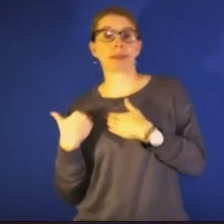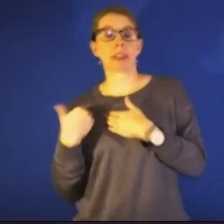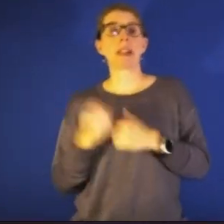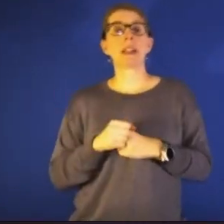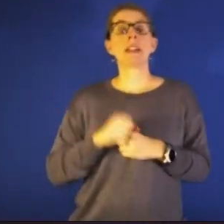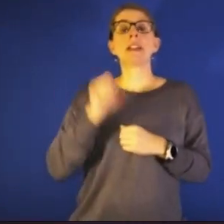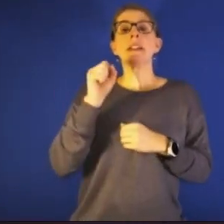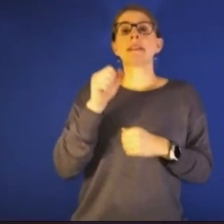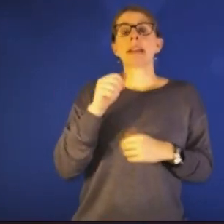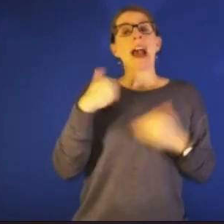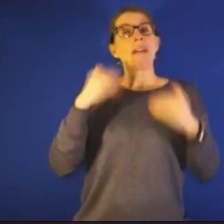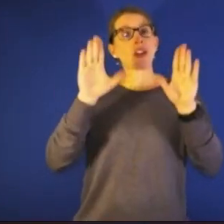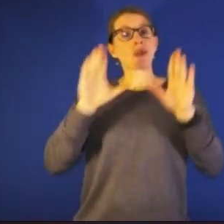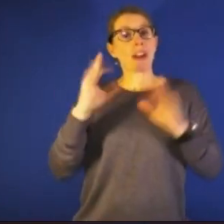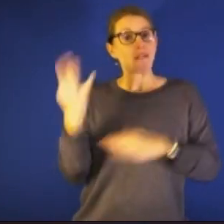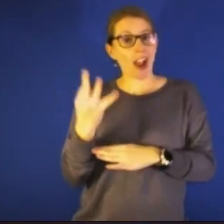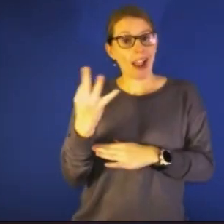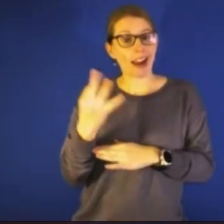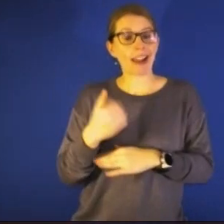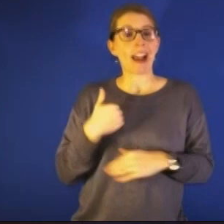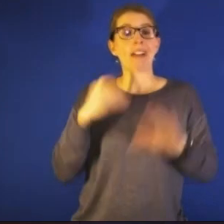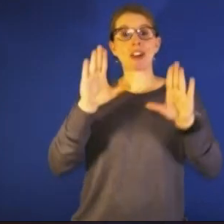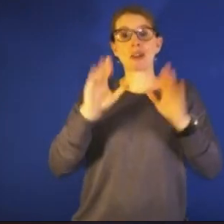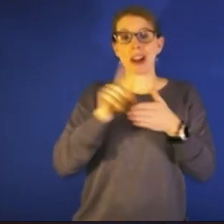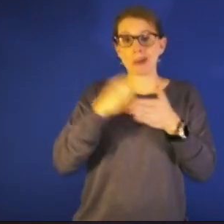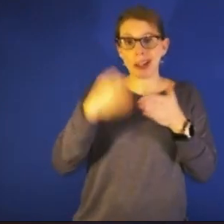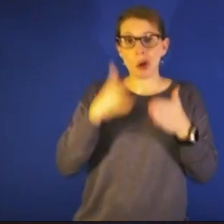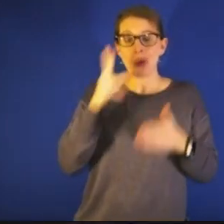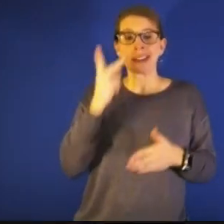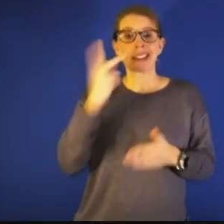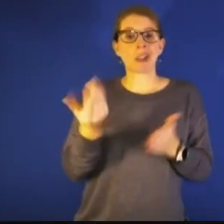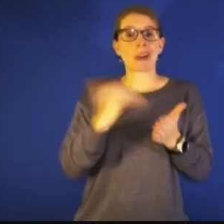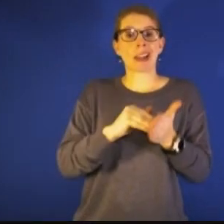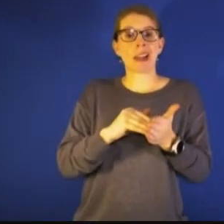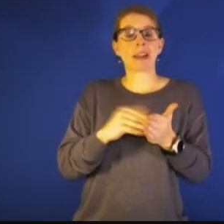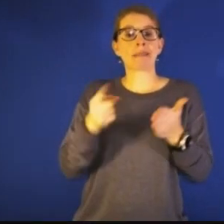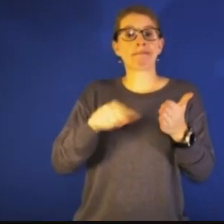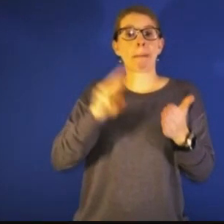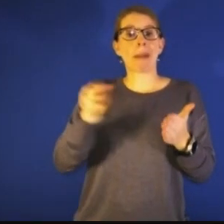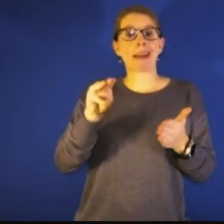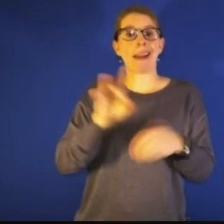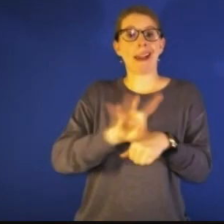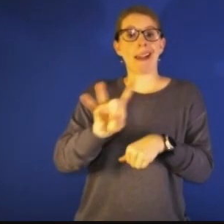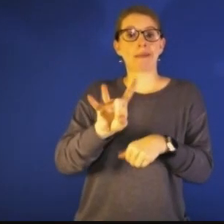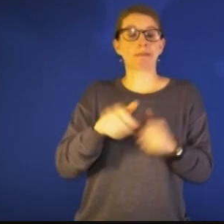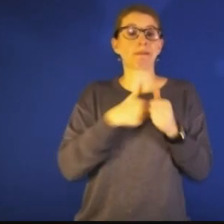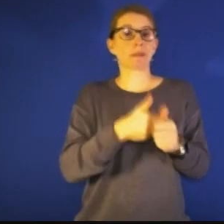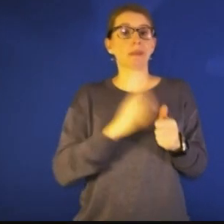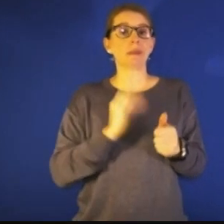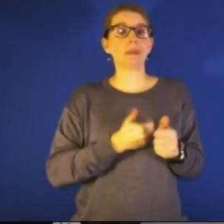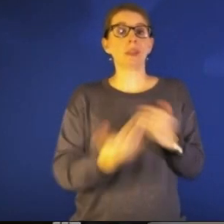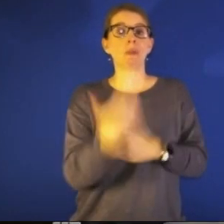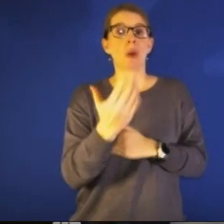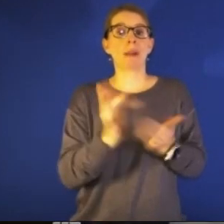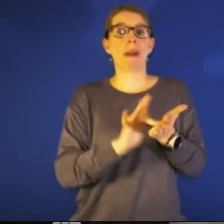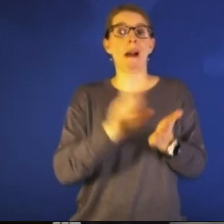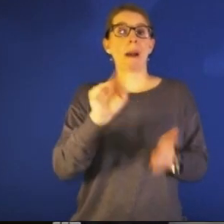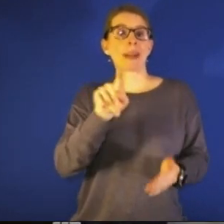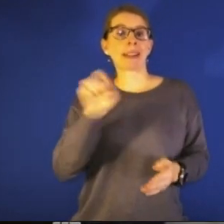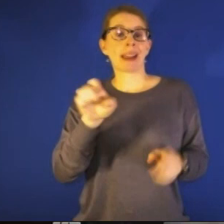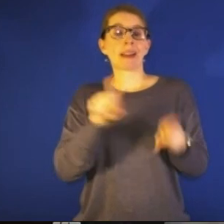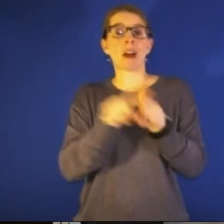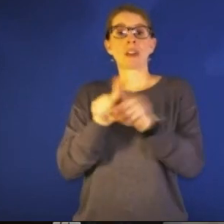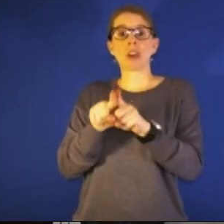everyone, have a great Friday, have a great weekend, and we'll see you back here Monday at 8. Subscribe to our morning medical update and open